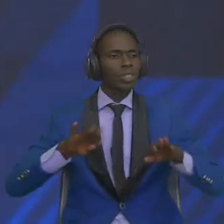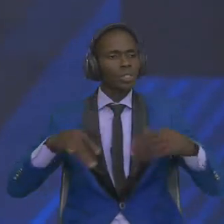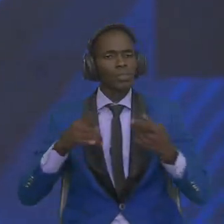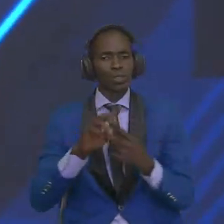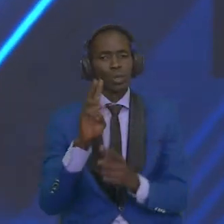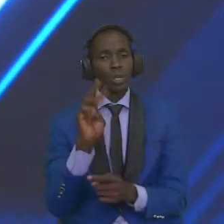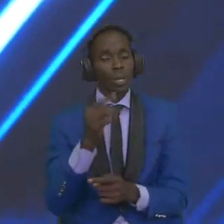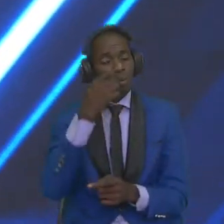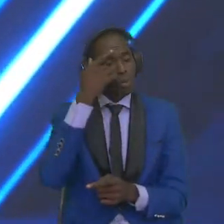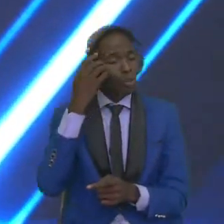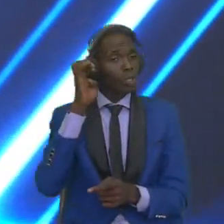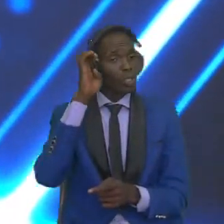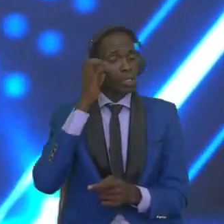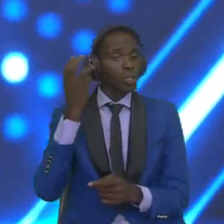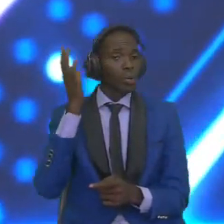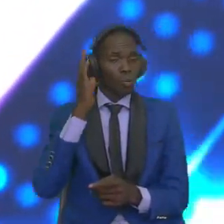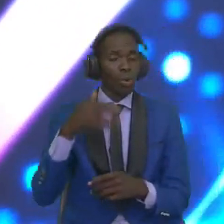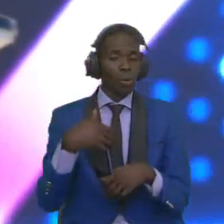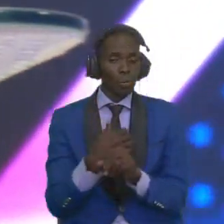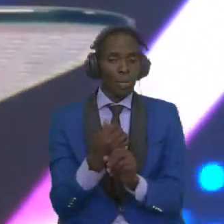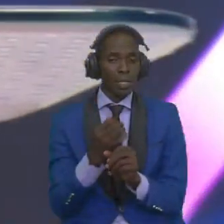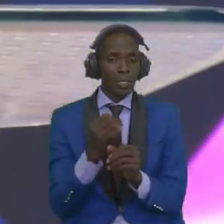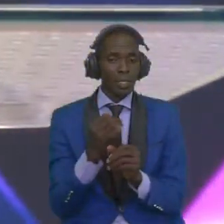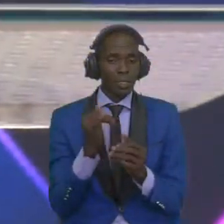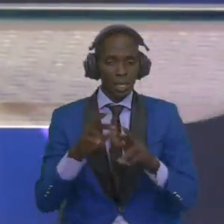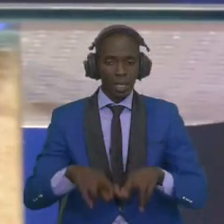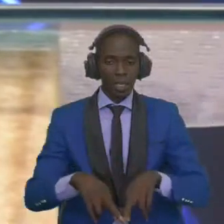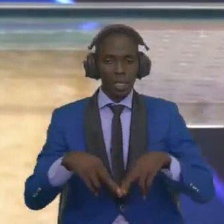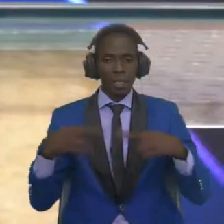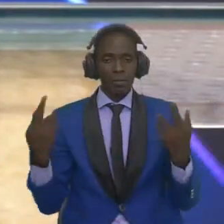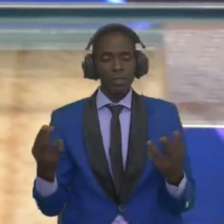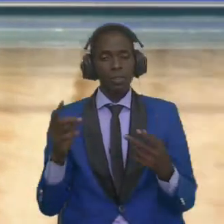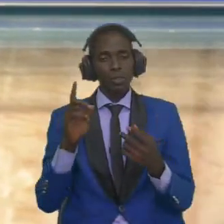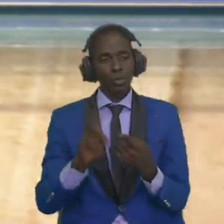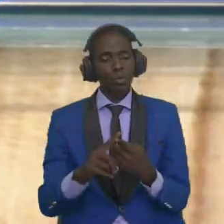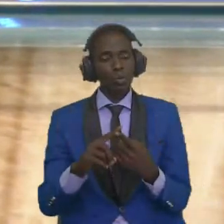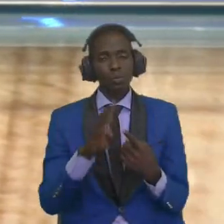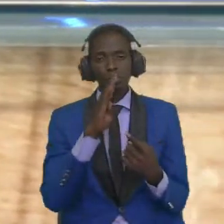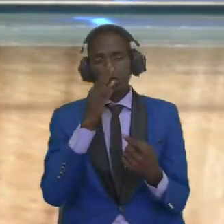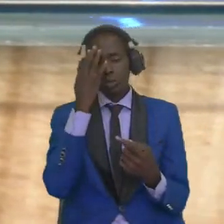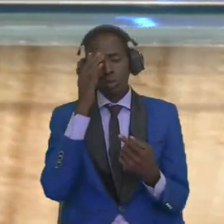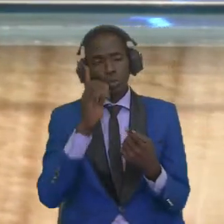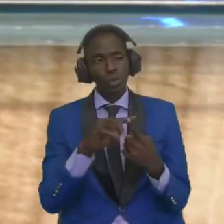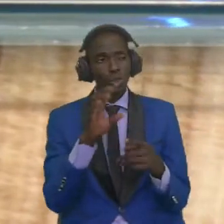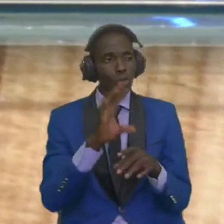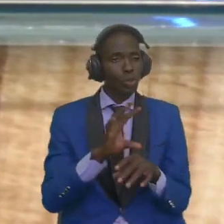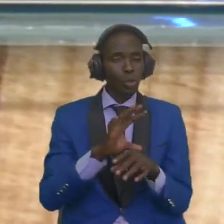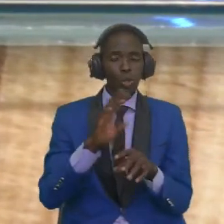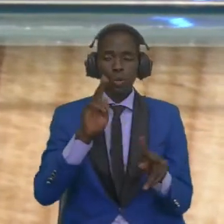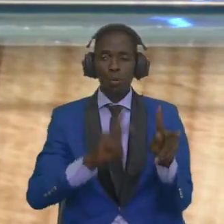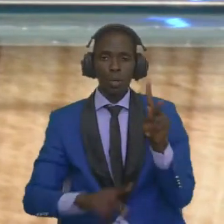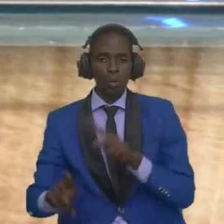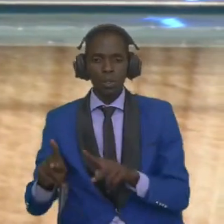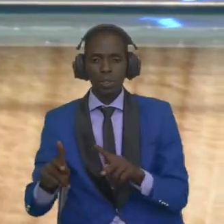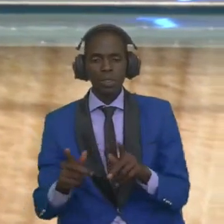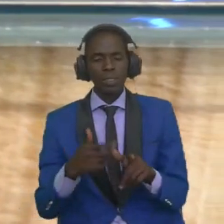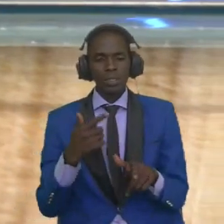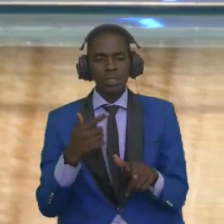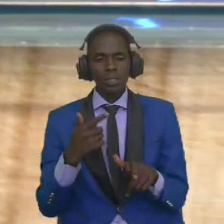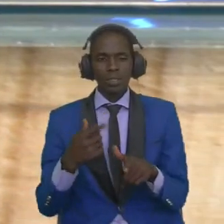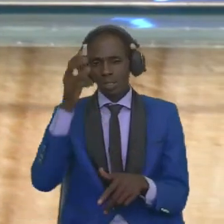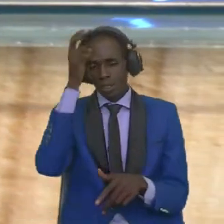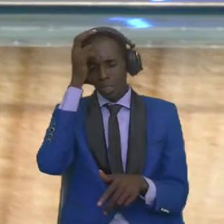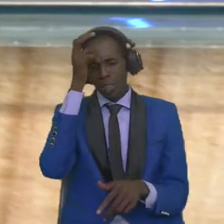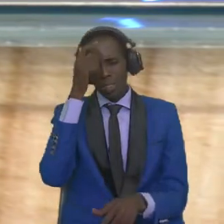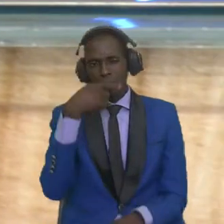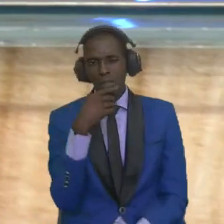going to make that revelation available for the church and for the people he was preaching to, Satan said, don't